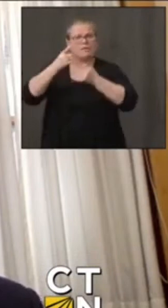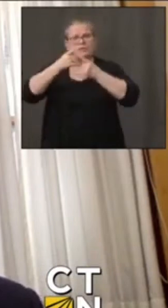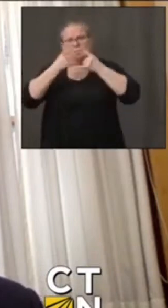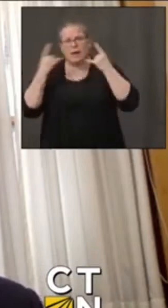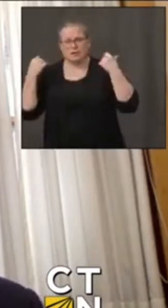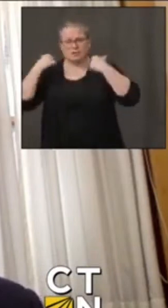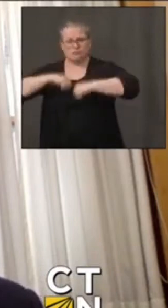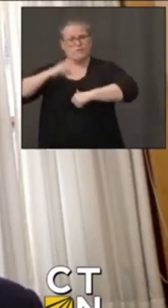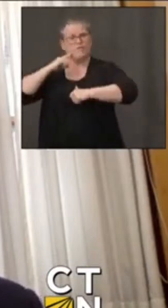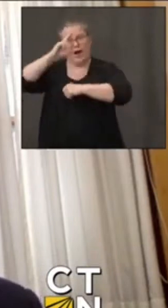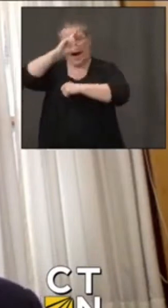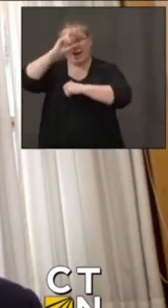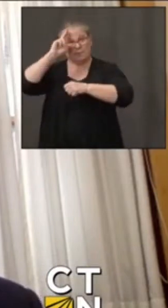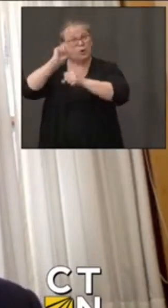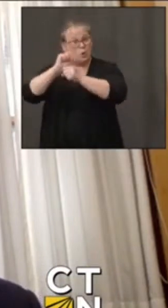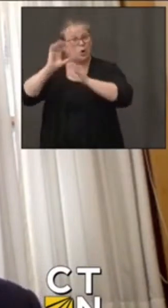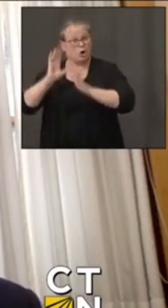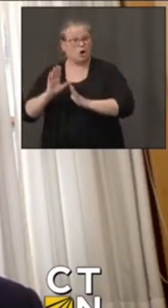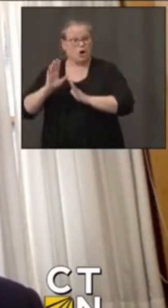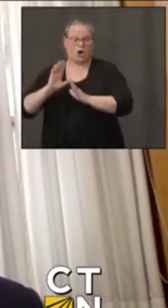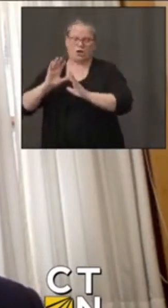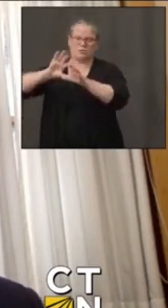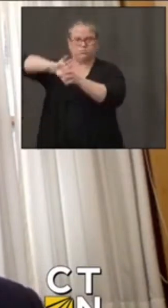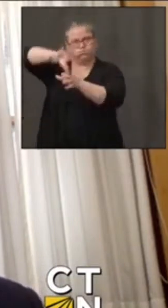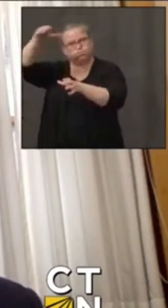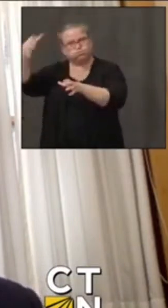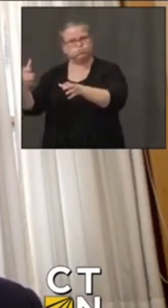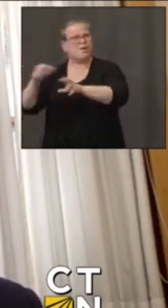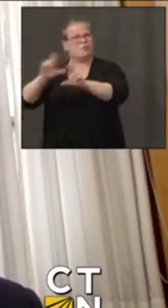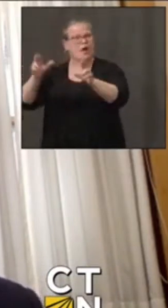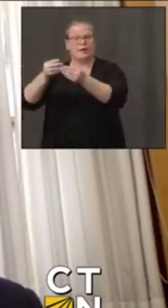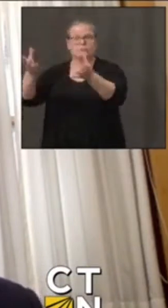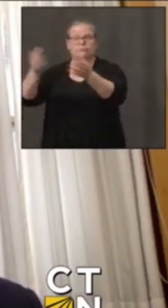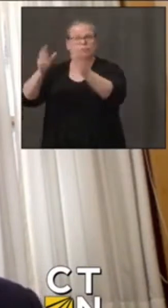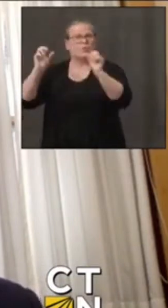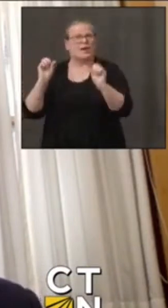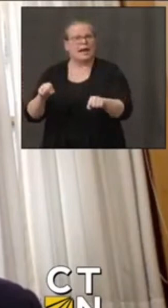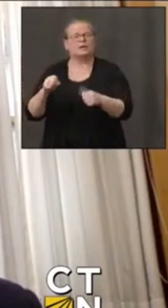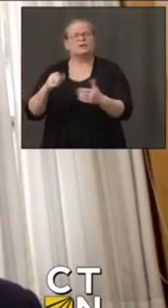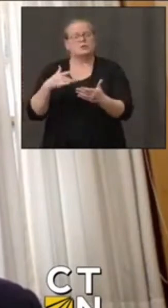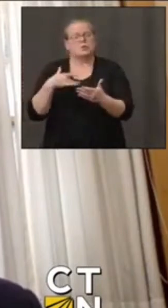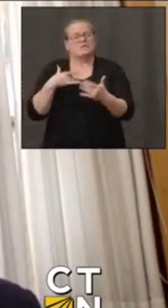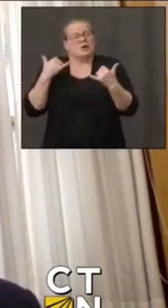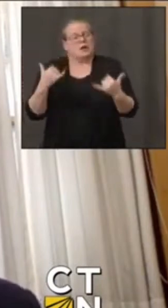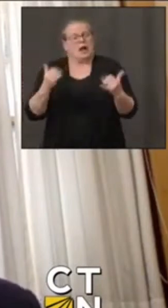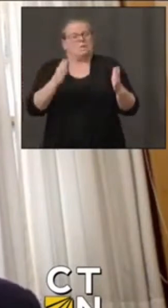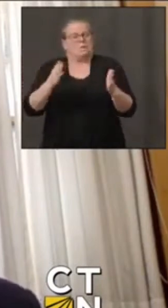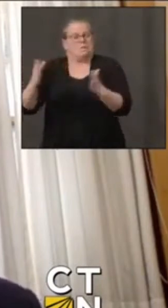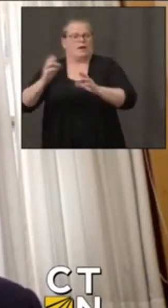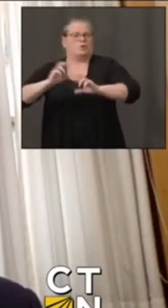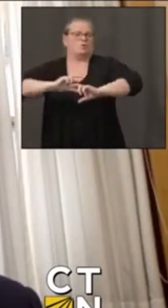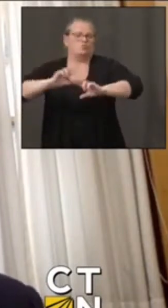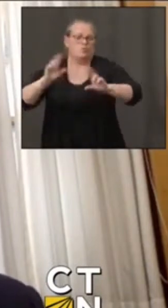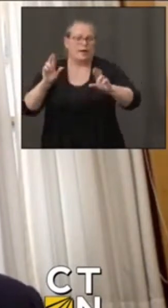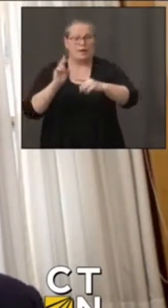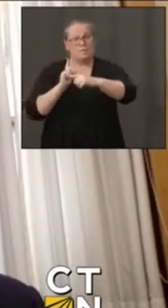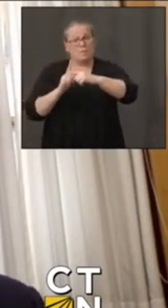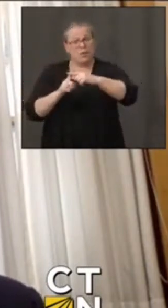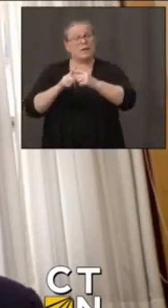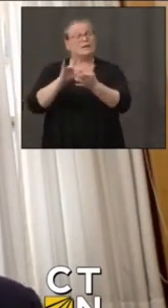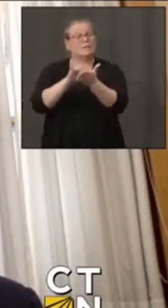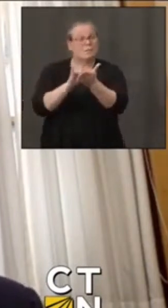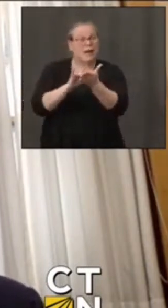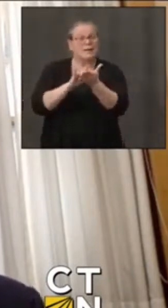have before in the last wave. So, we definitely think we're far better prepared today, in addition to all the clinical improvements that Dr.